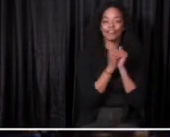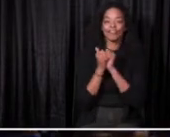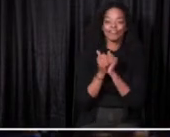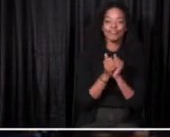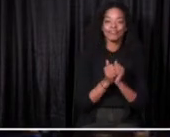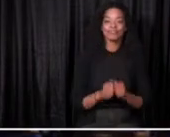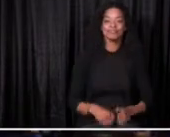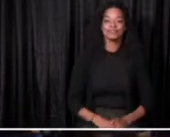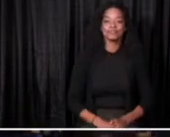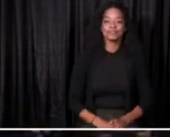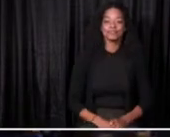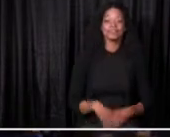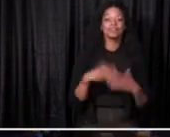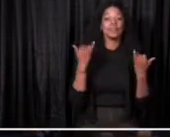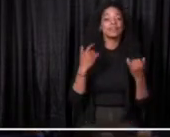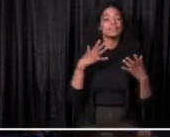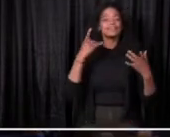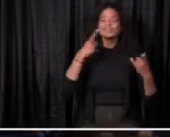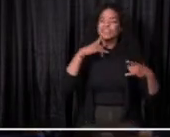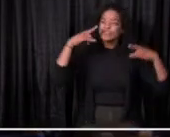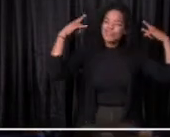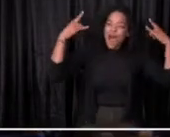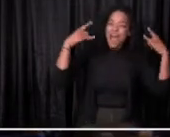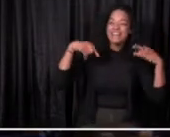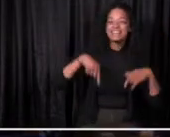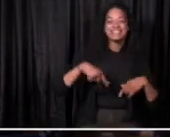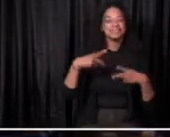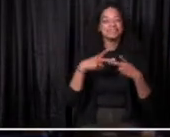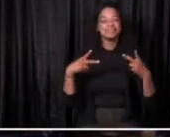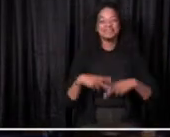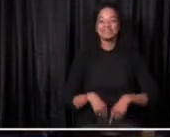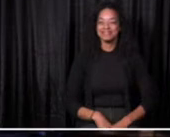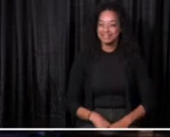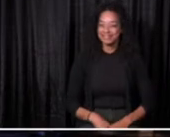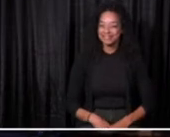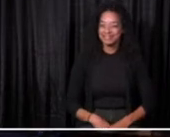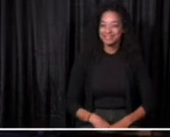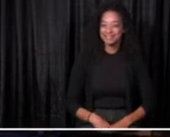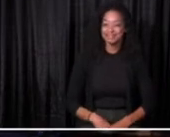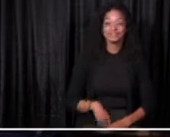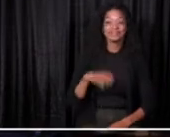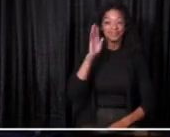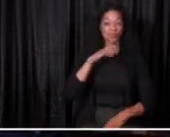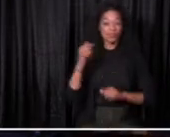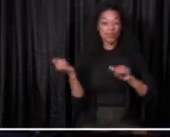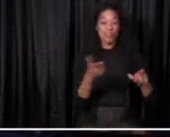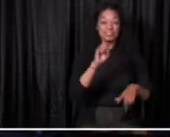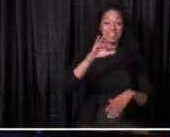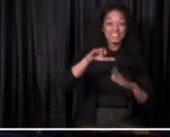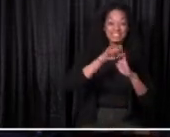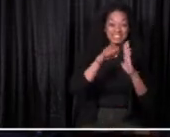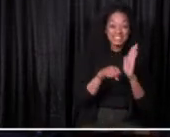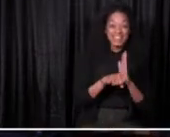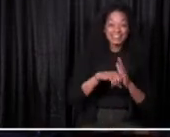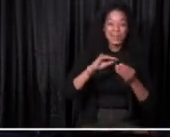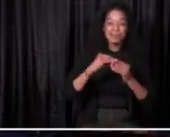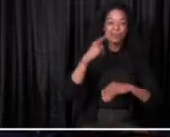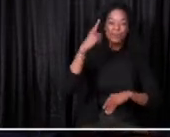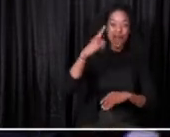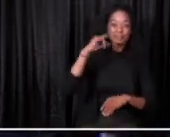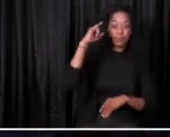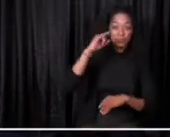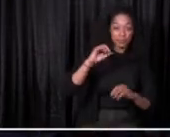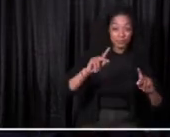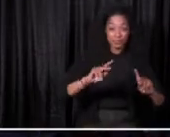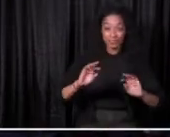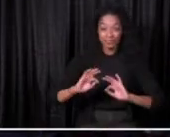we rock this place with Sac State is number one. Stingers up. Ready?